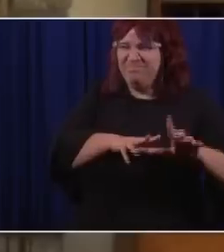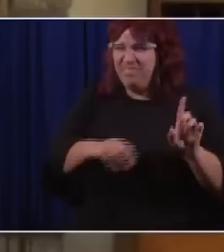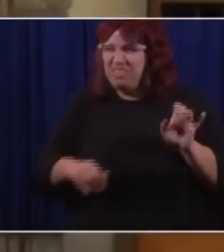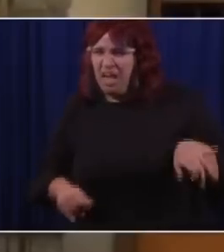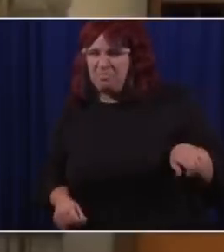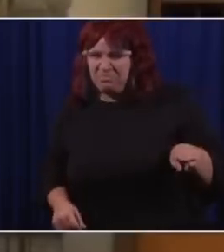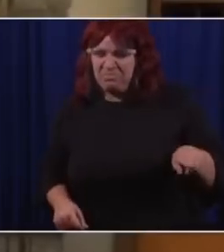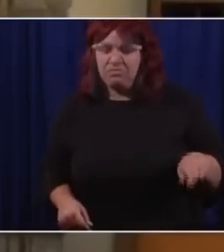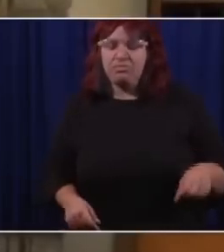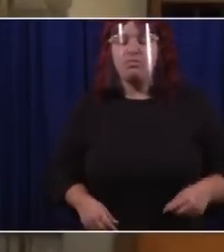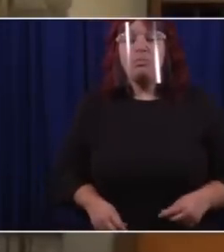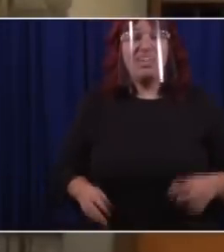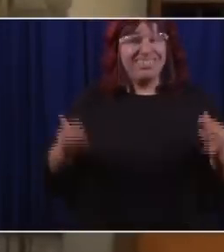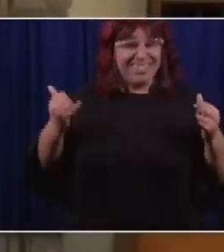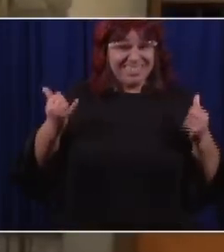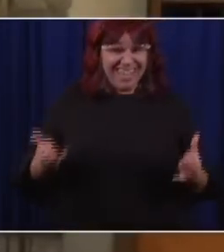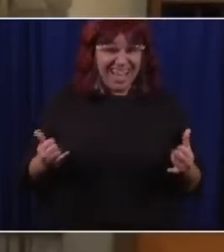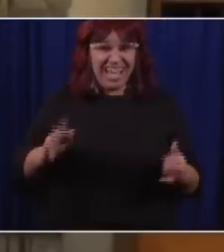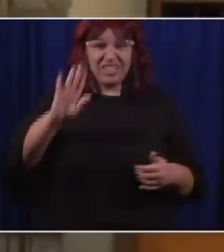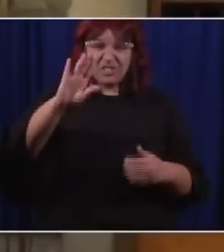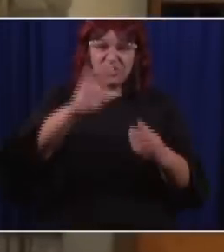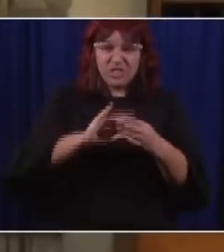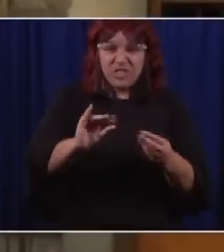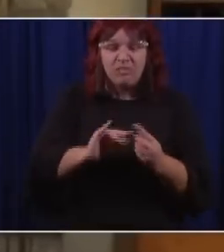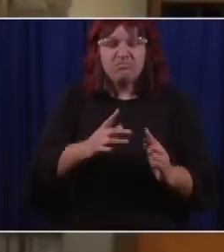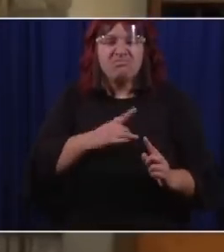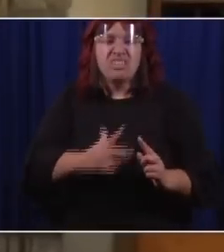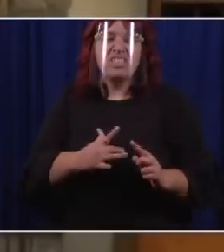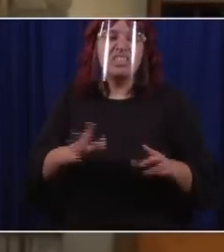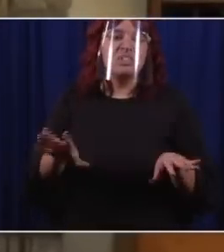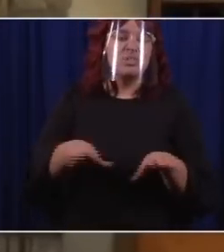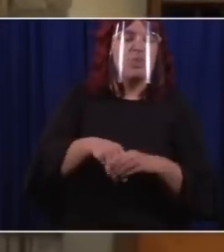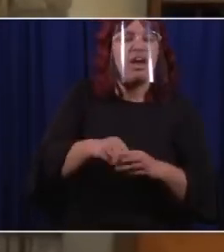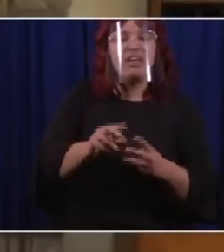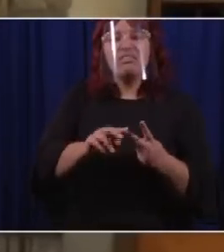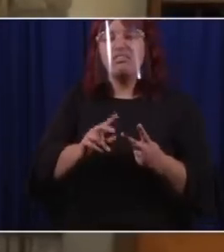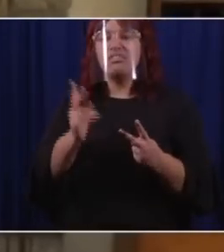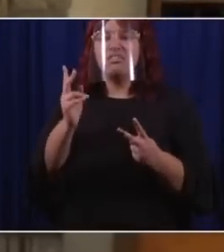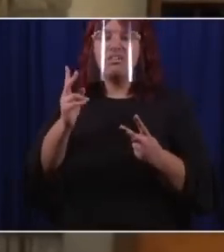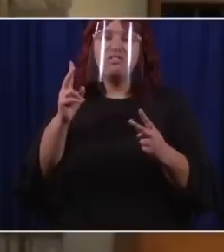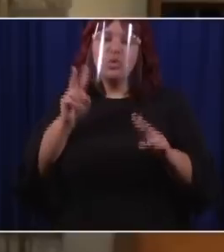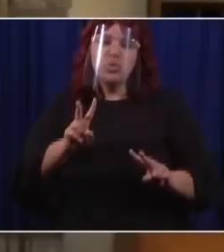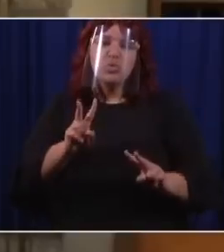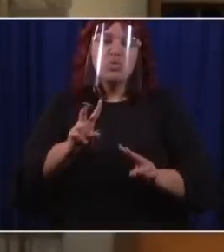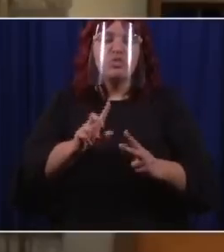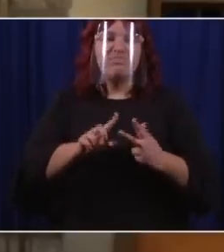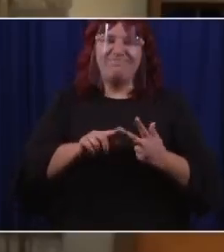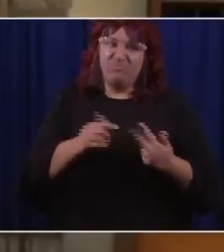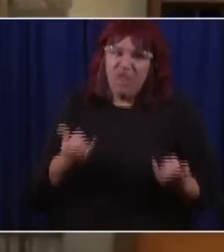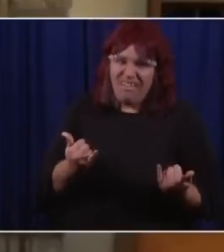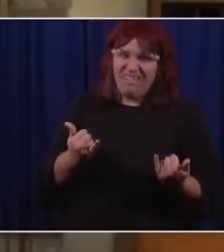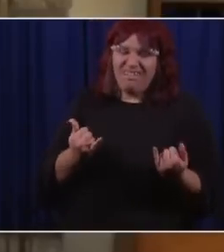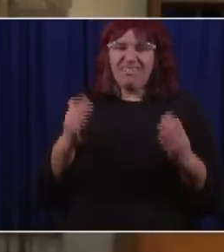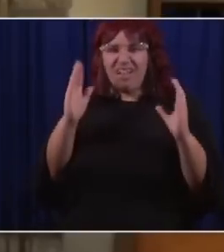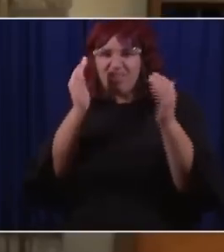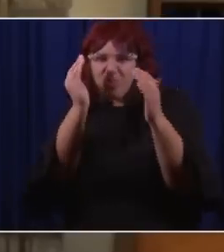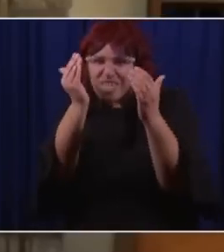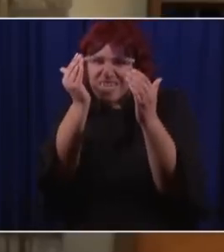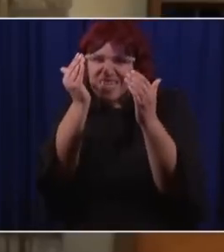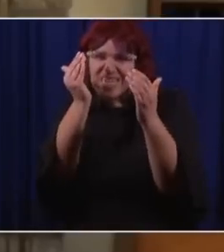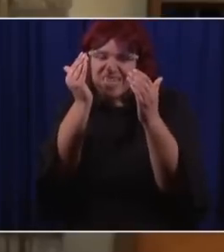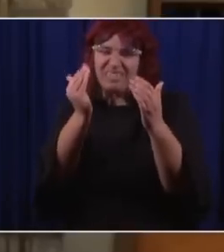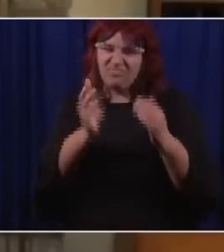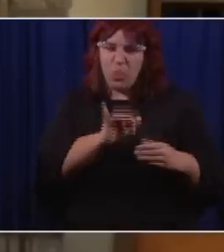us are weddings, funerals, today's Halloween party analogy. Are you